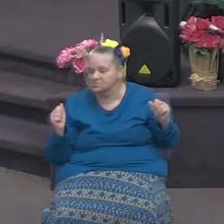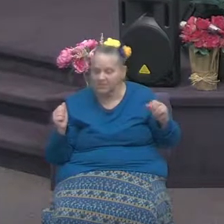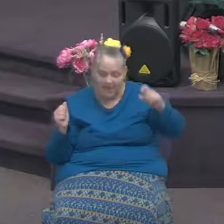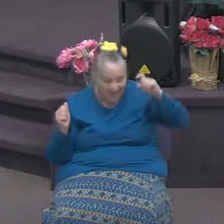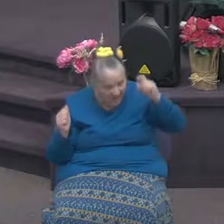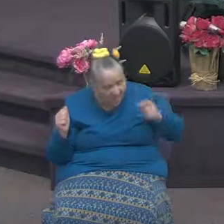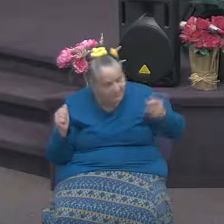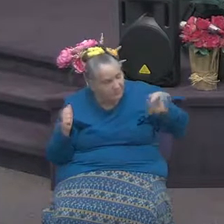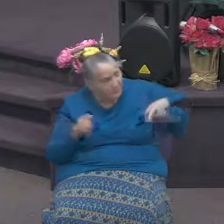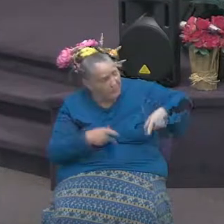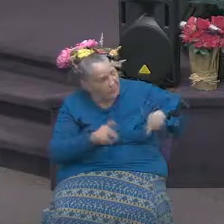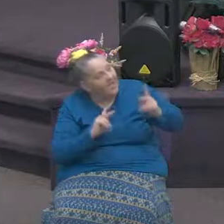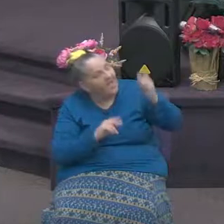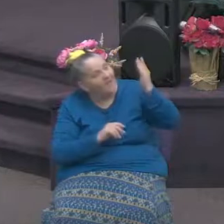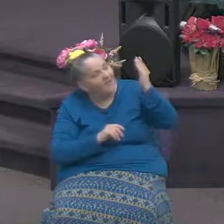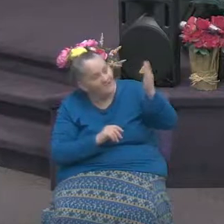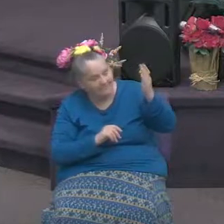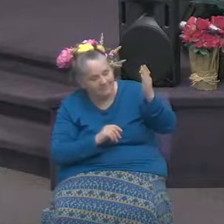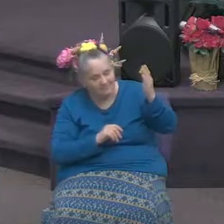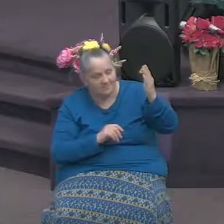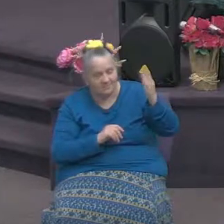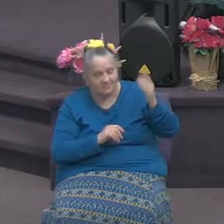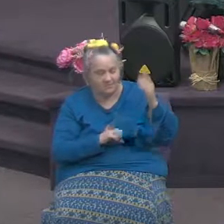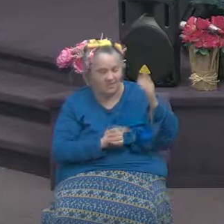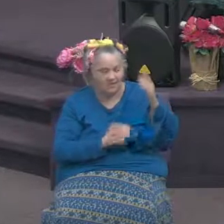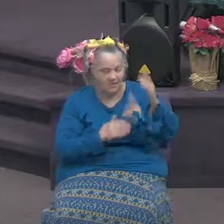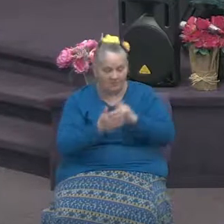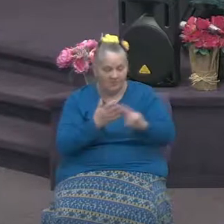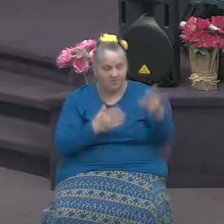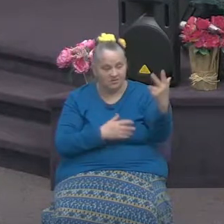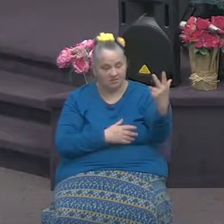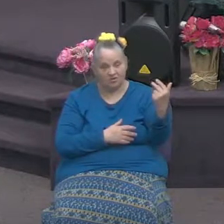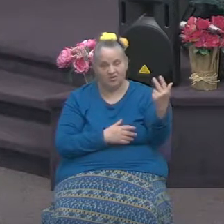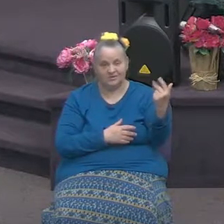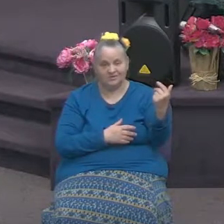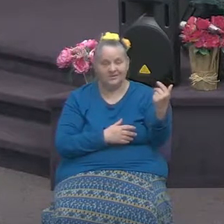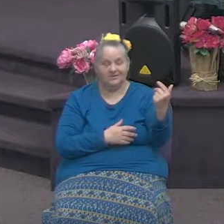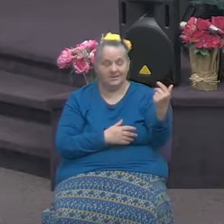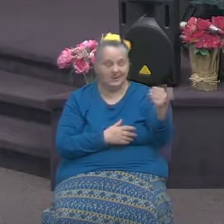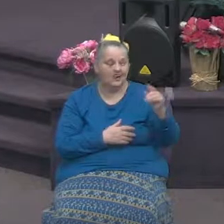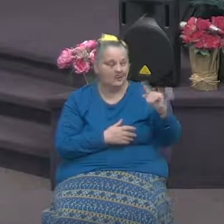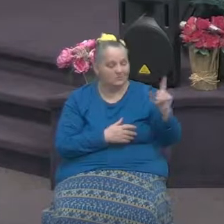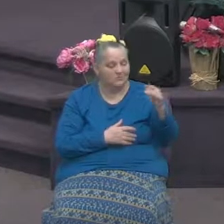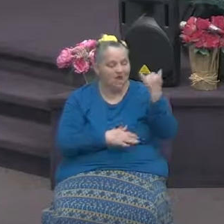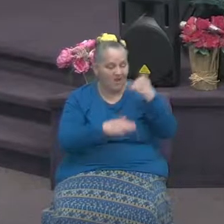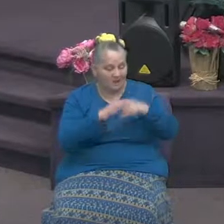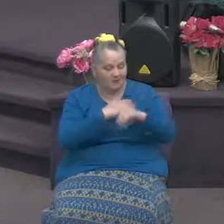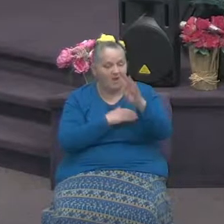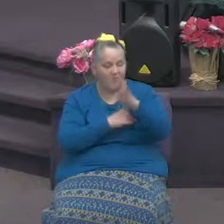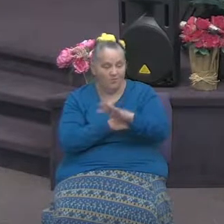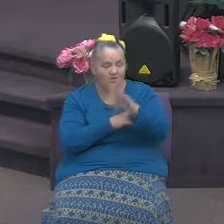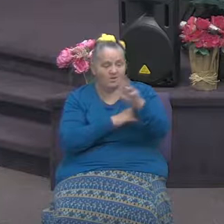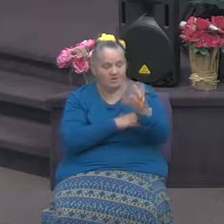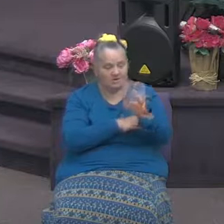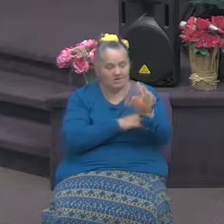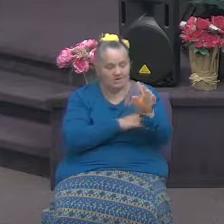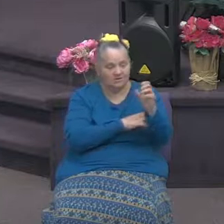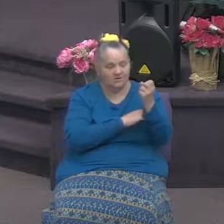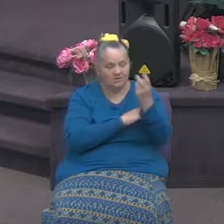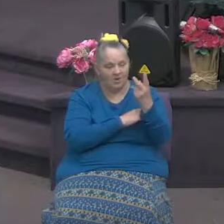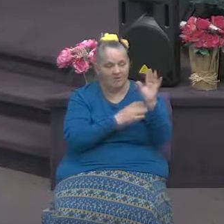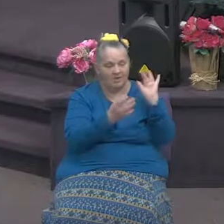You've got to allow him. And you see in verse 13, here is where Isaiah 43:12